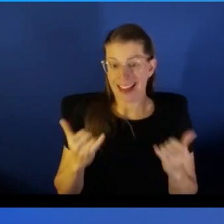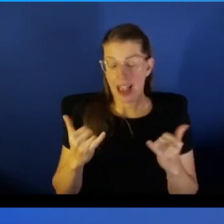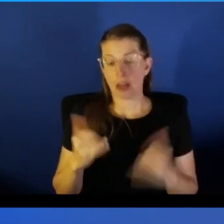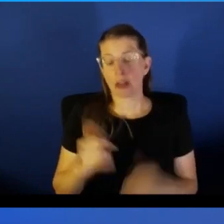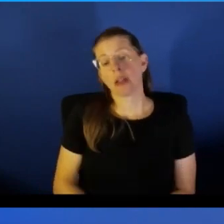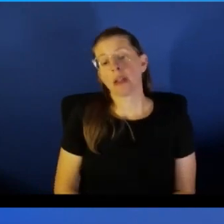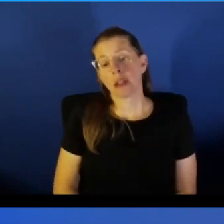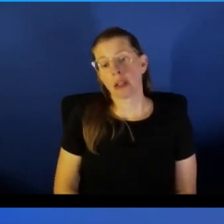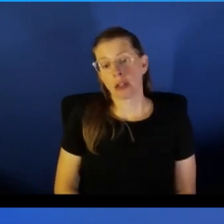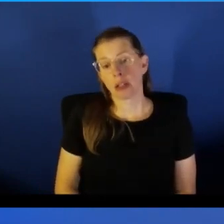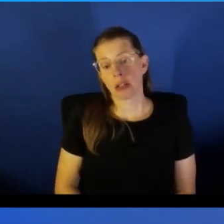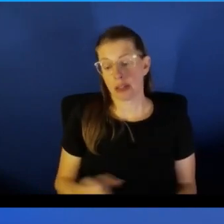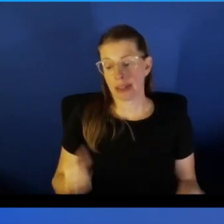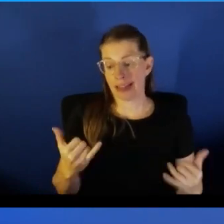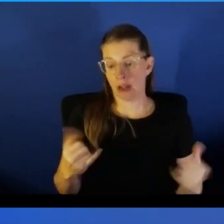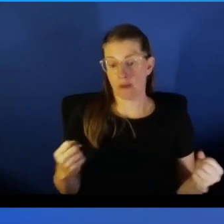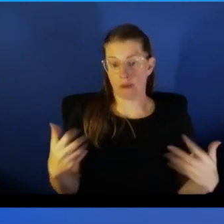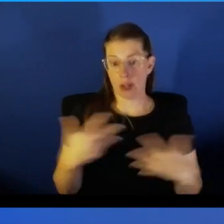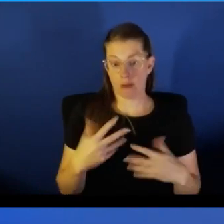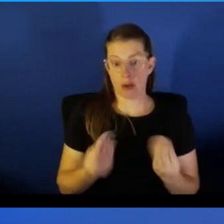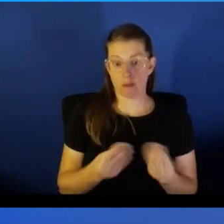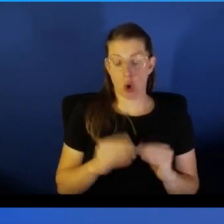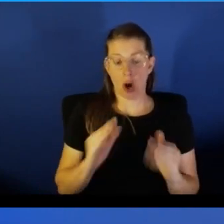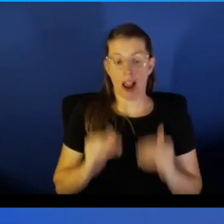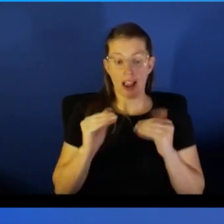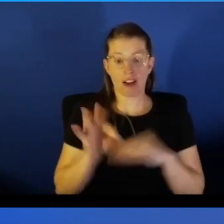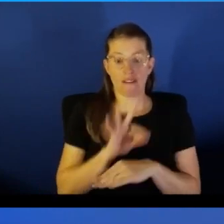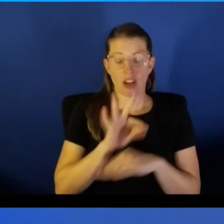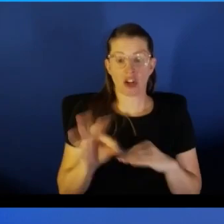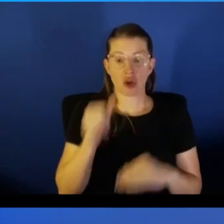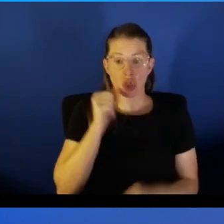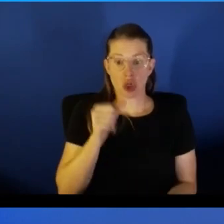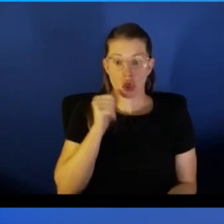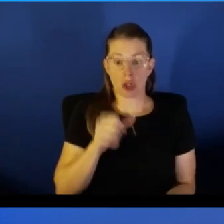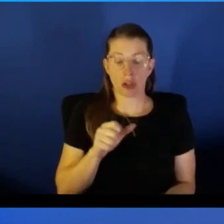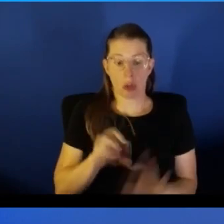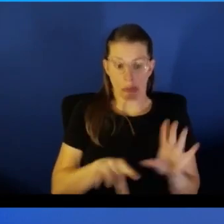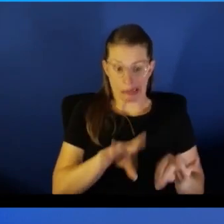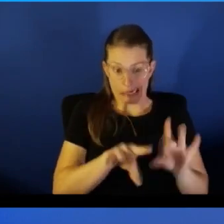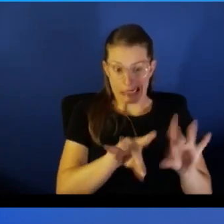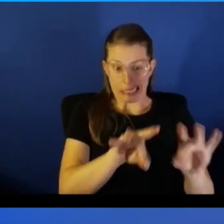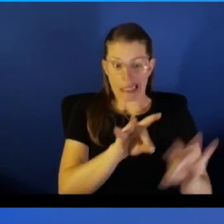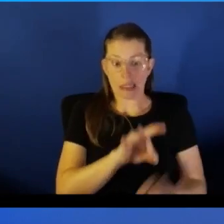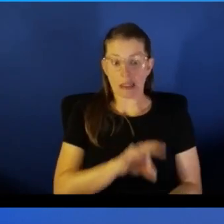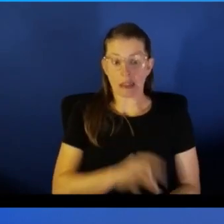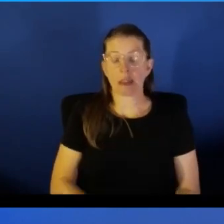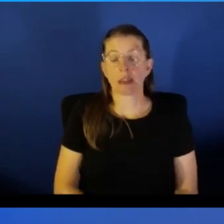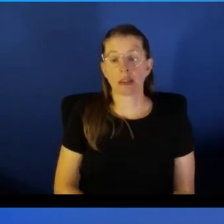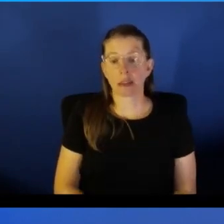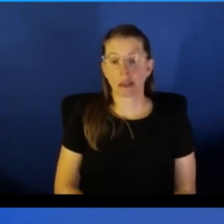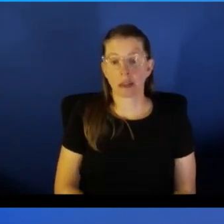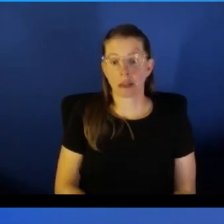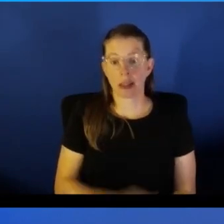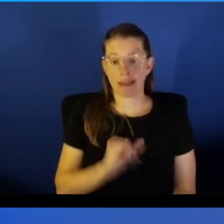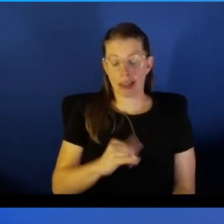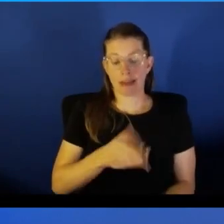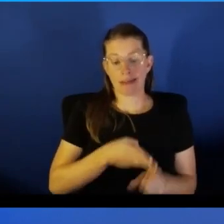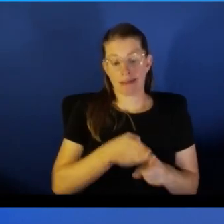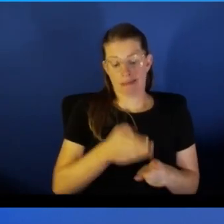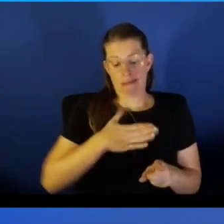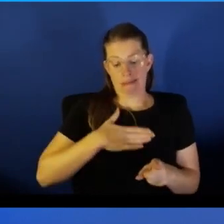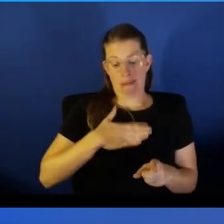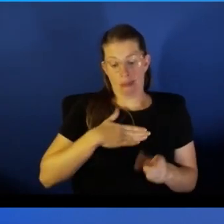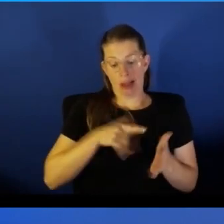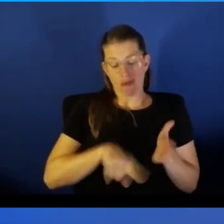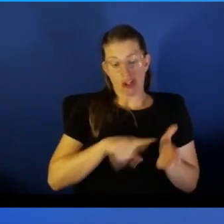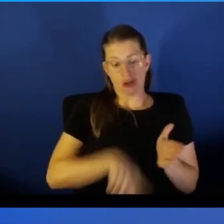fear of missing some of those more higher functioning girls, and so we're picking up those. This is actually an area of my interest in terms of research and